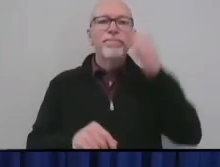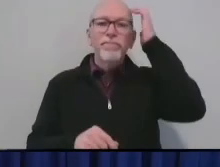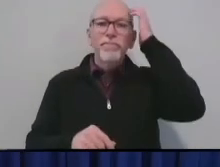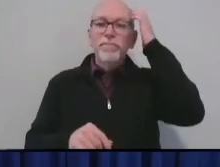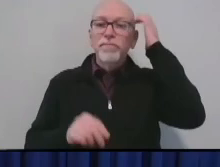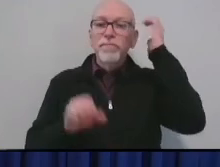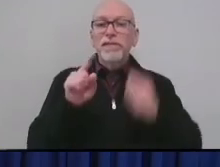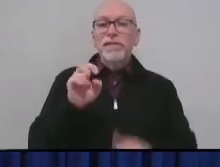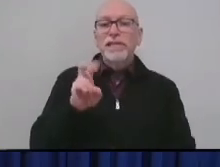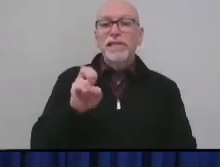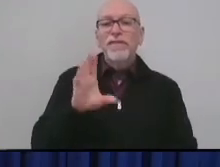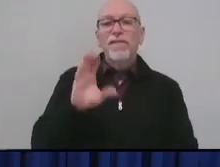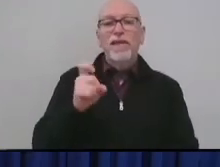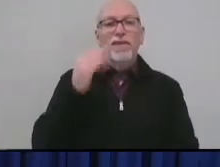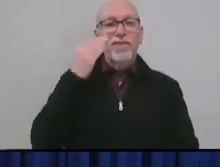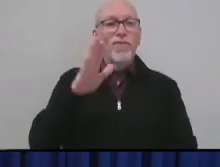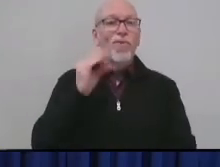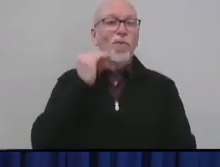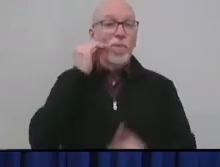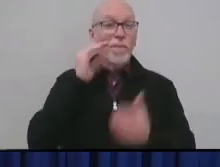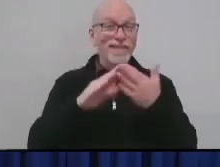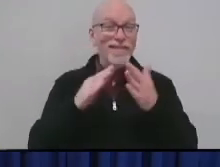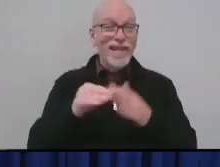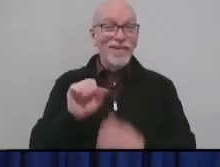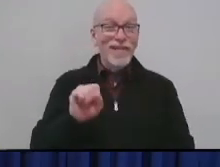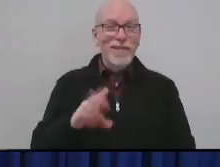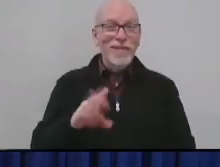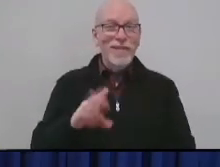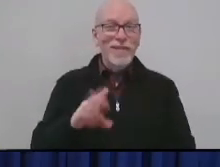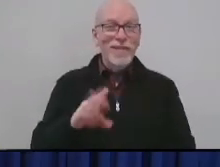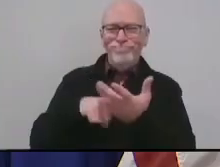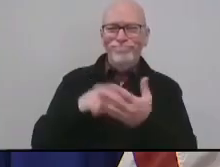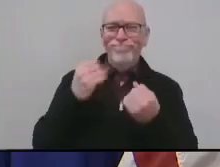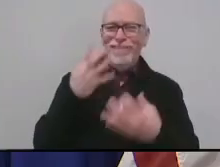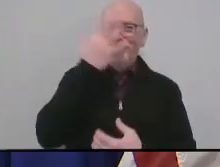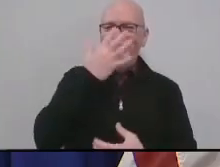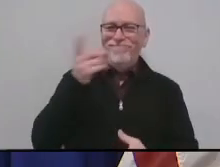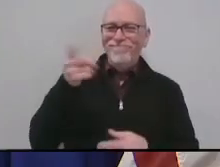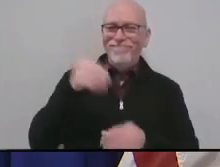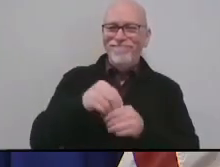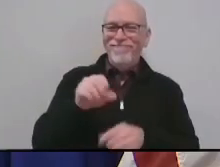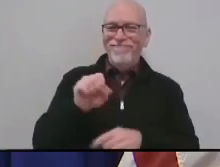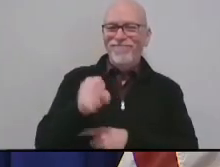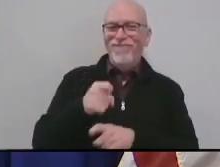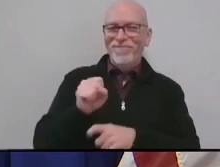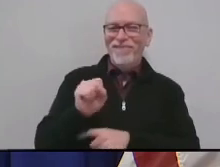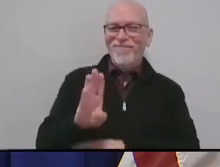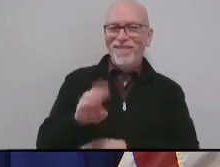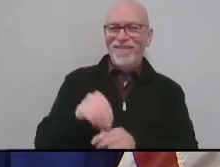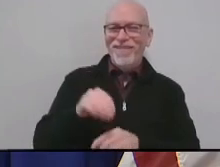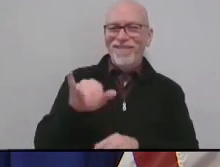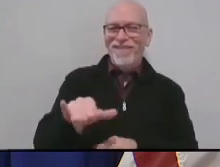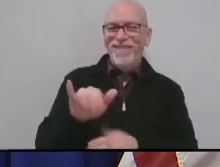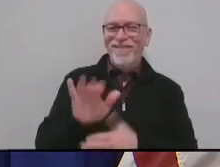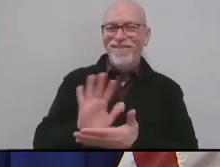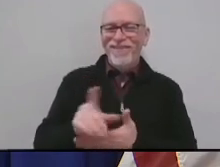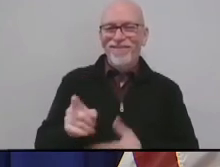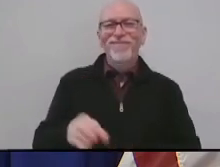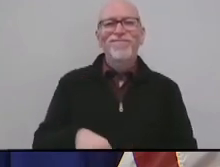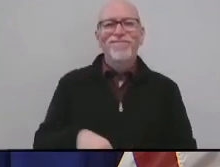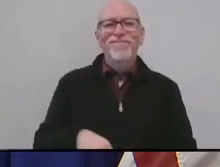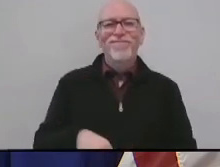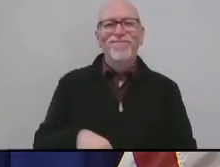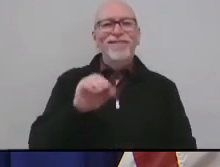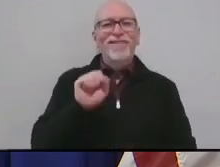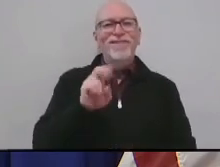Your hometown is South Bend, and I recognized a lot of South Bend faces in that good video. And I guess Susie kind of